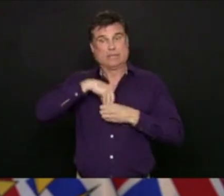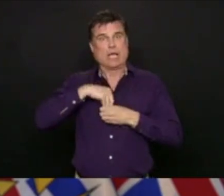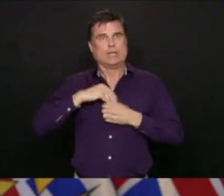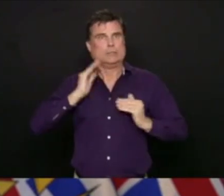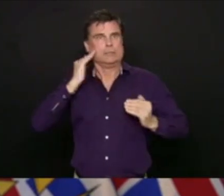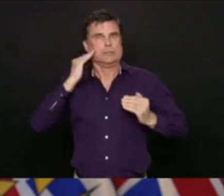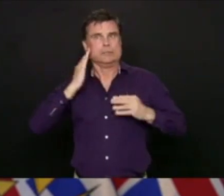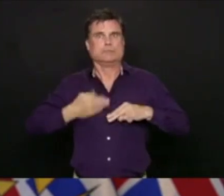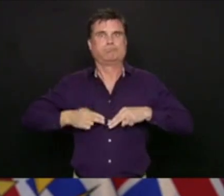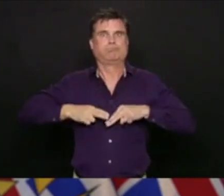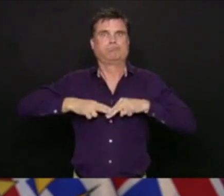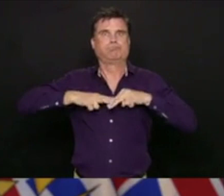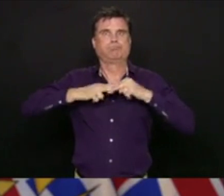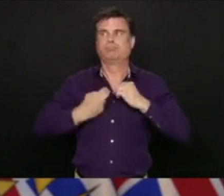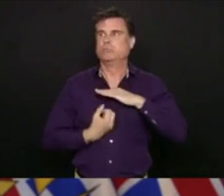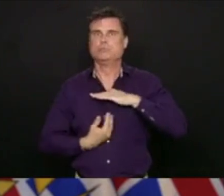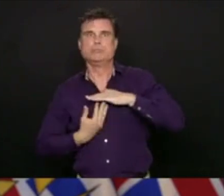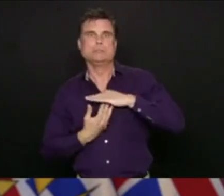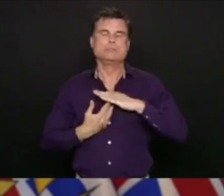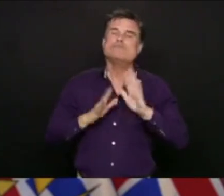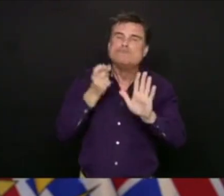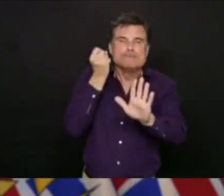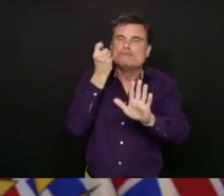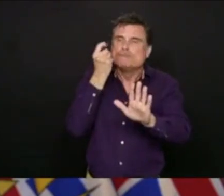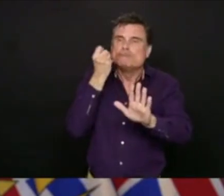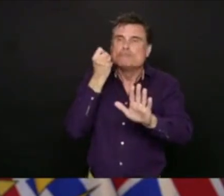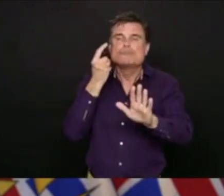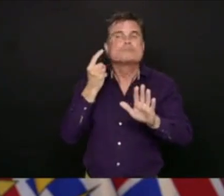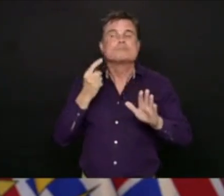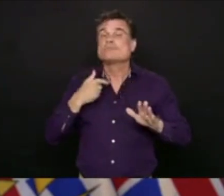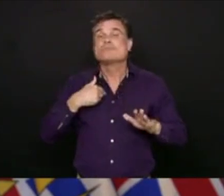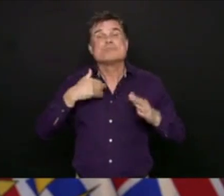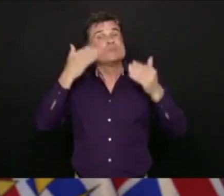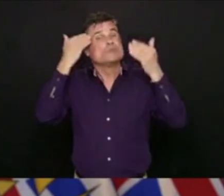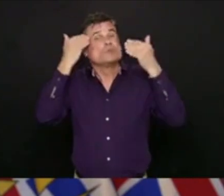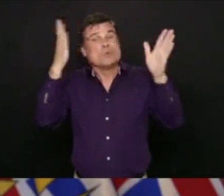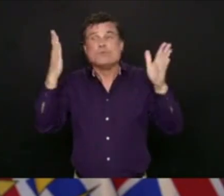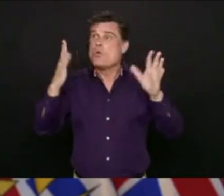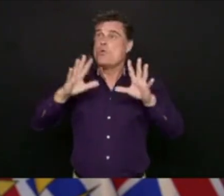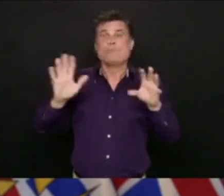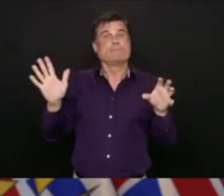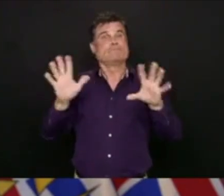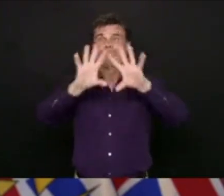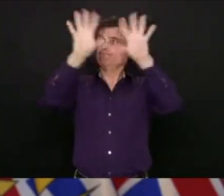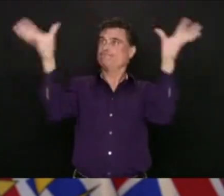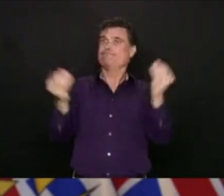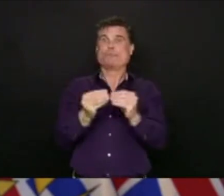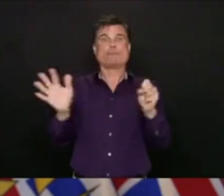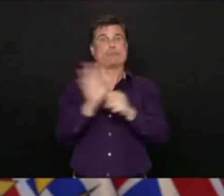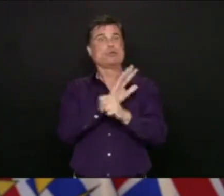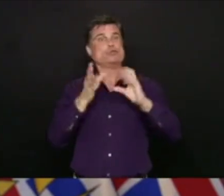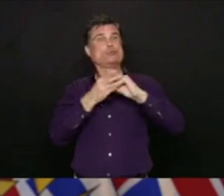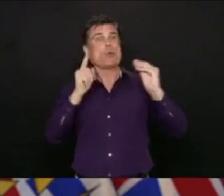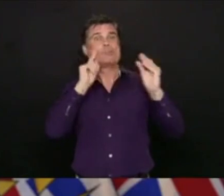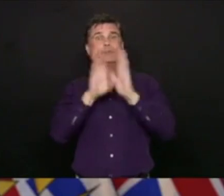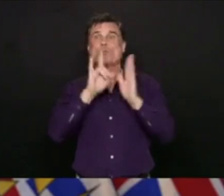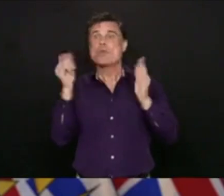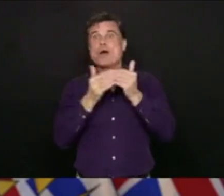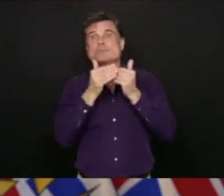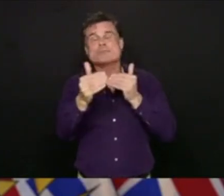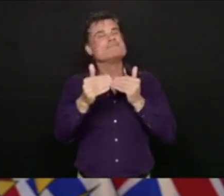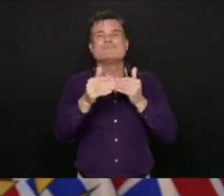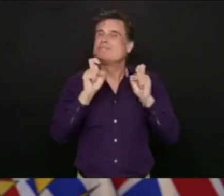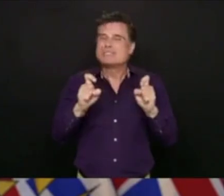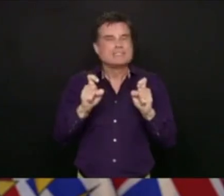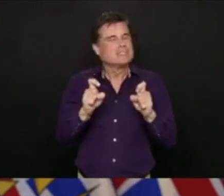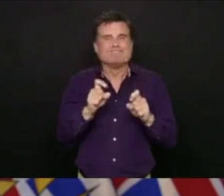we're working through it together. If you need help, there is people who are here to help.